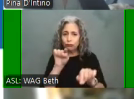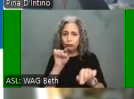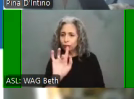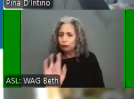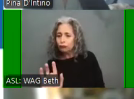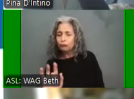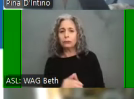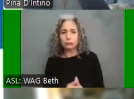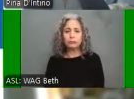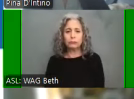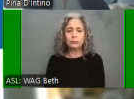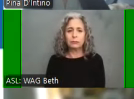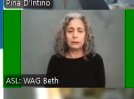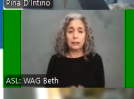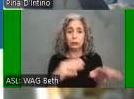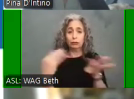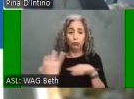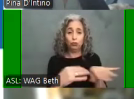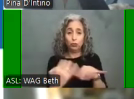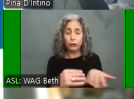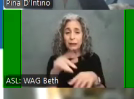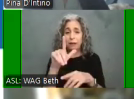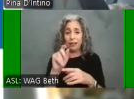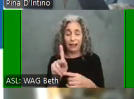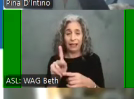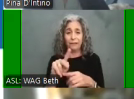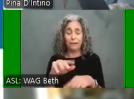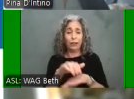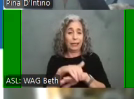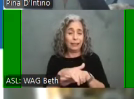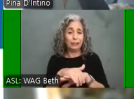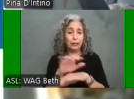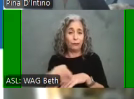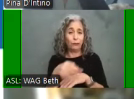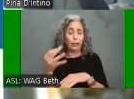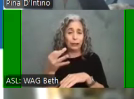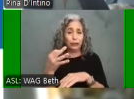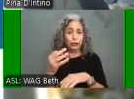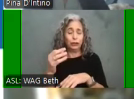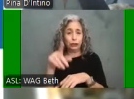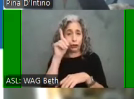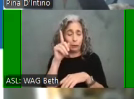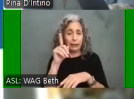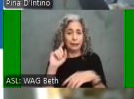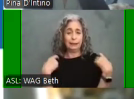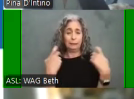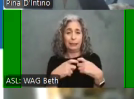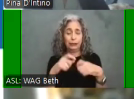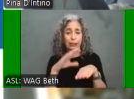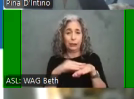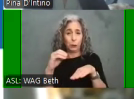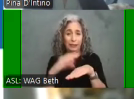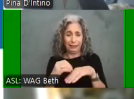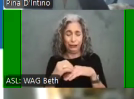bar. The stream text links for English, French, German, Spanish, and